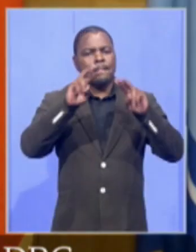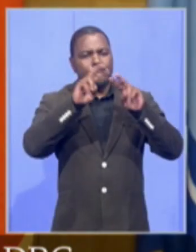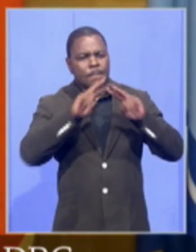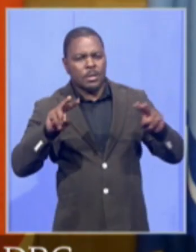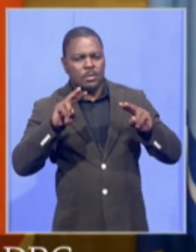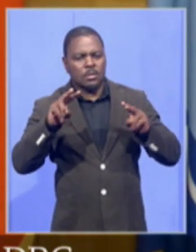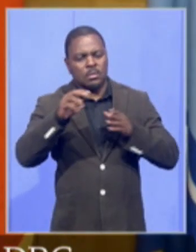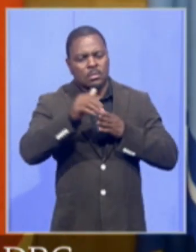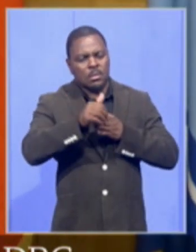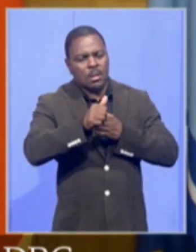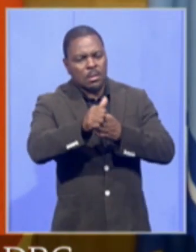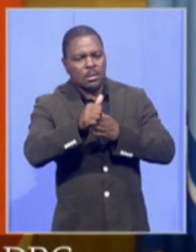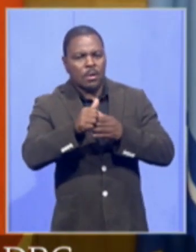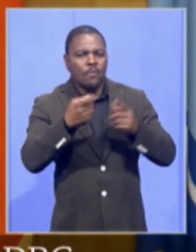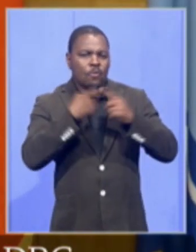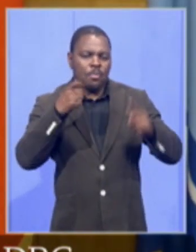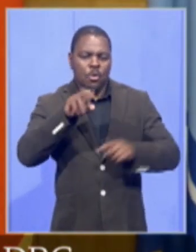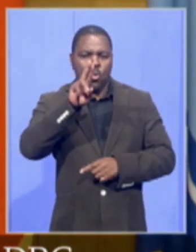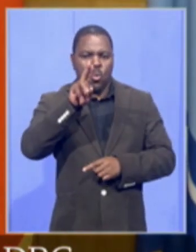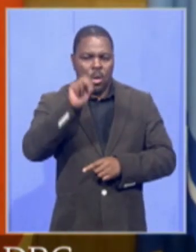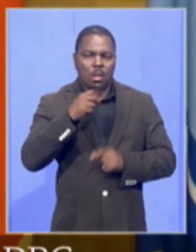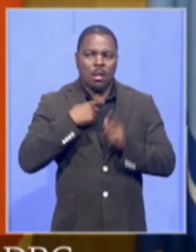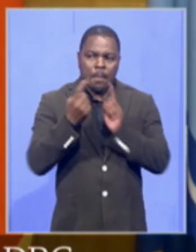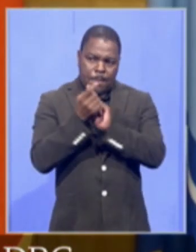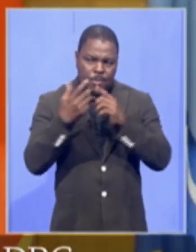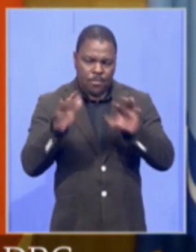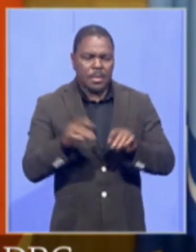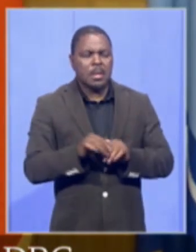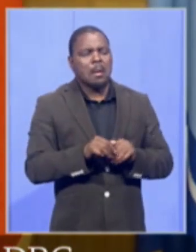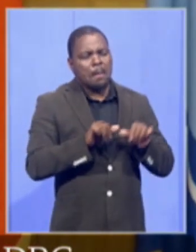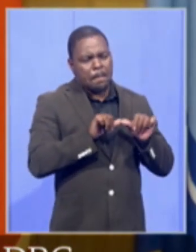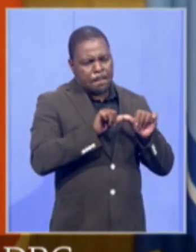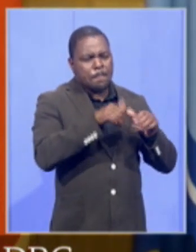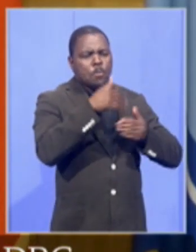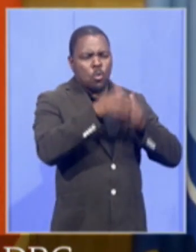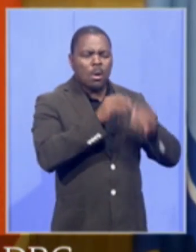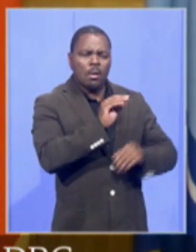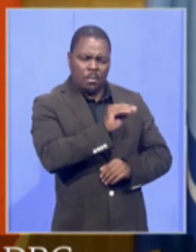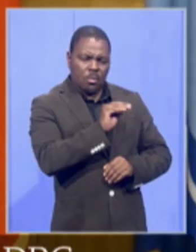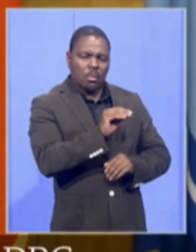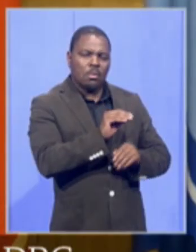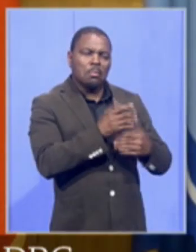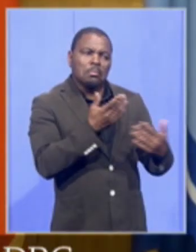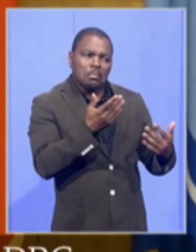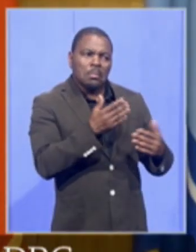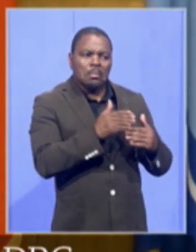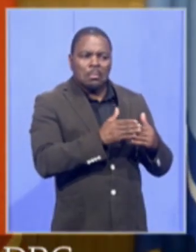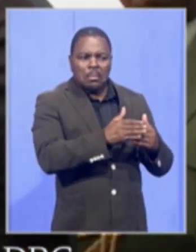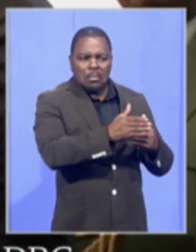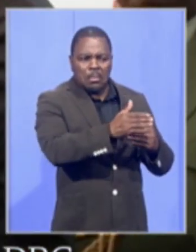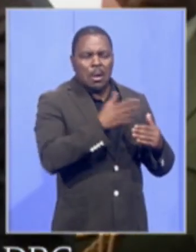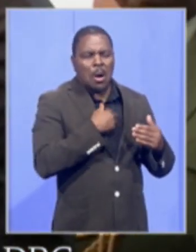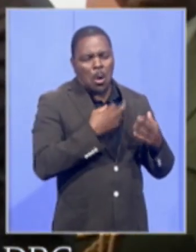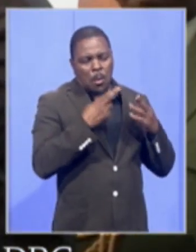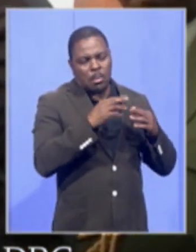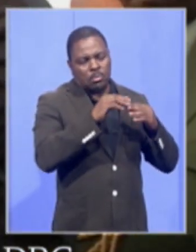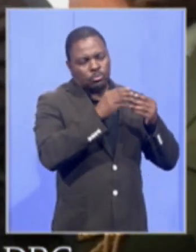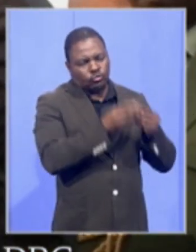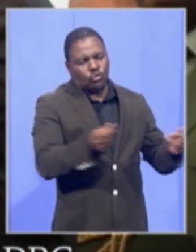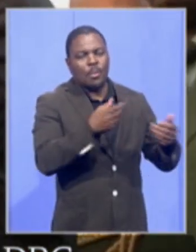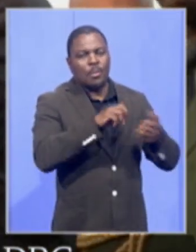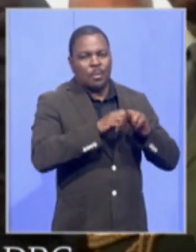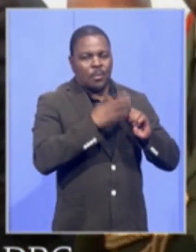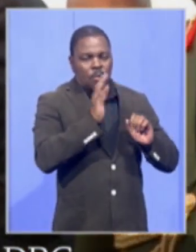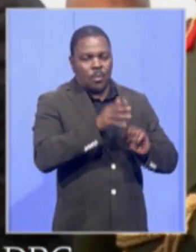peacekeeping from the UN. So there is progress, there is prospects of radio settlement. Ditabeng tse